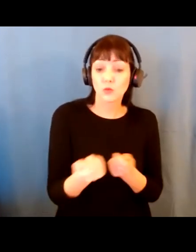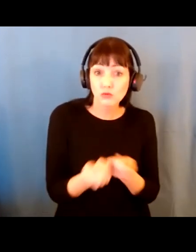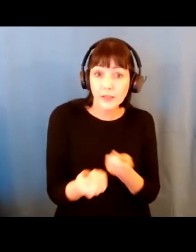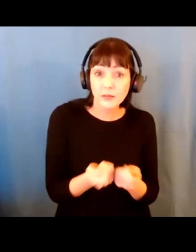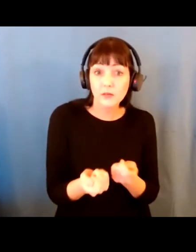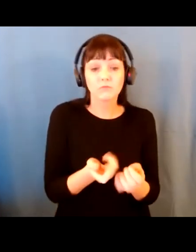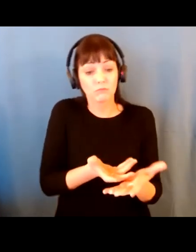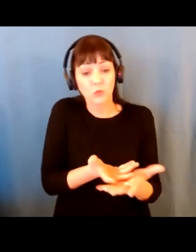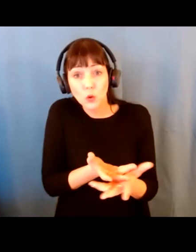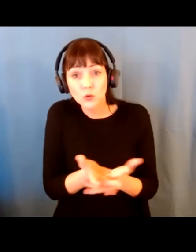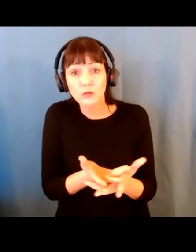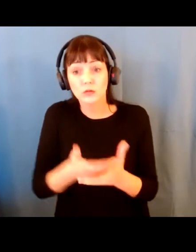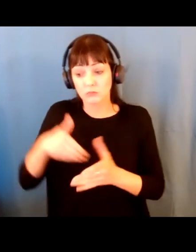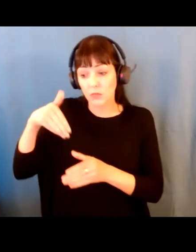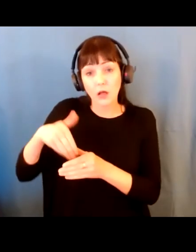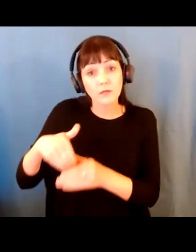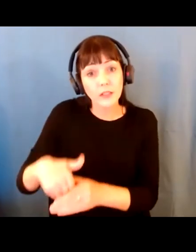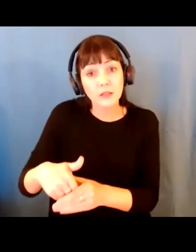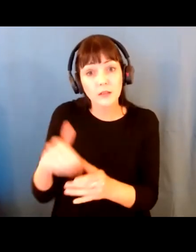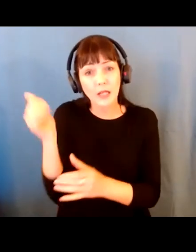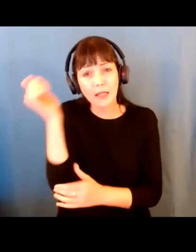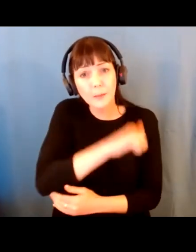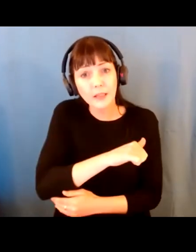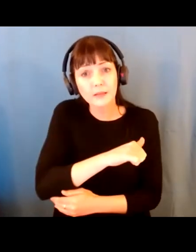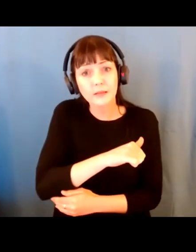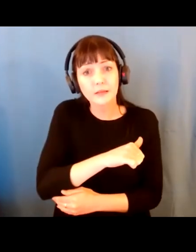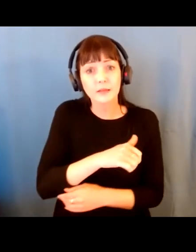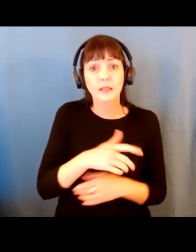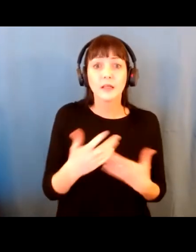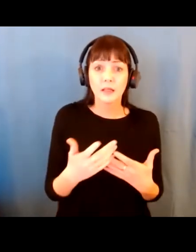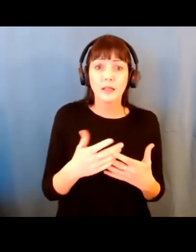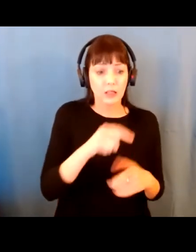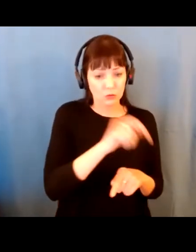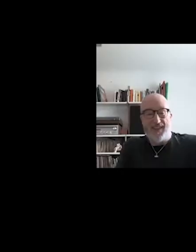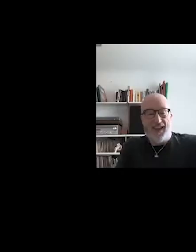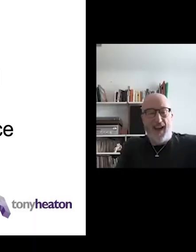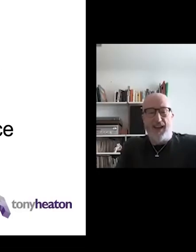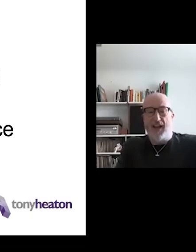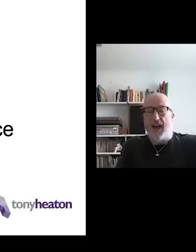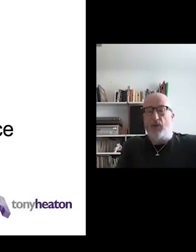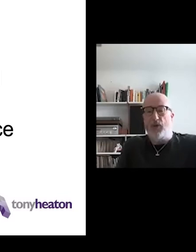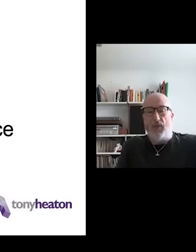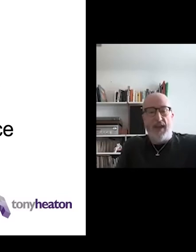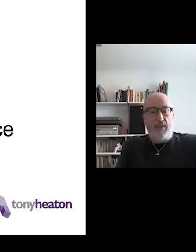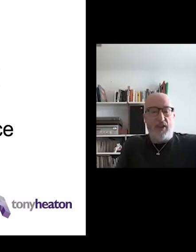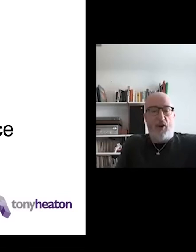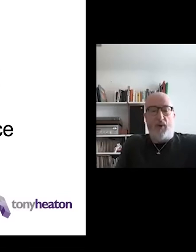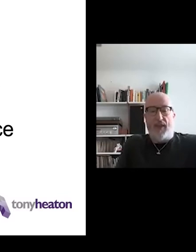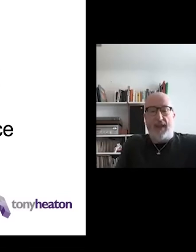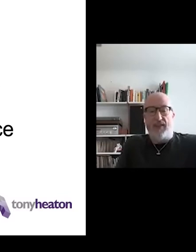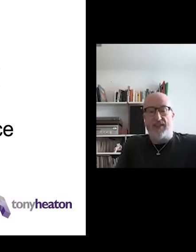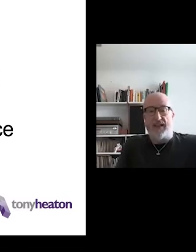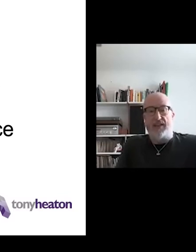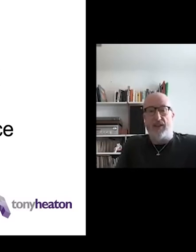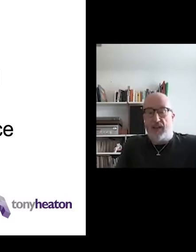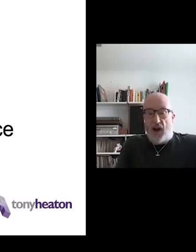consultants, archivists, academics, anarchists, and sector creatives. And I wonder what they think of when